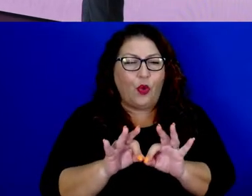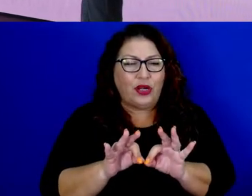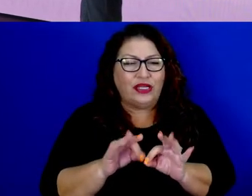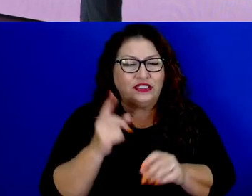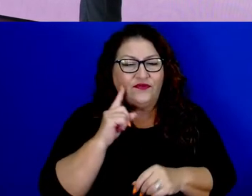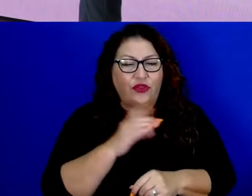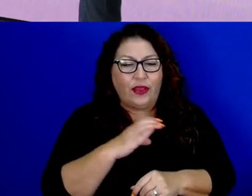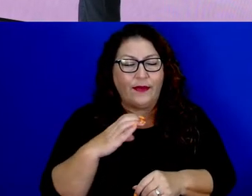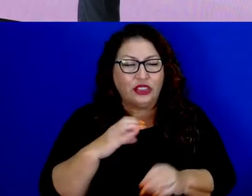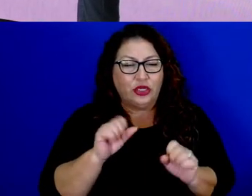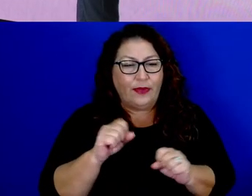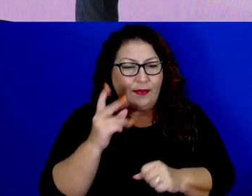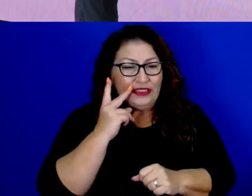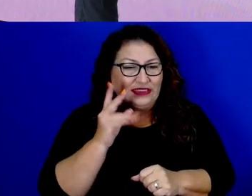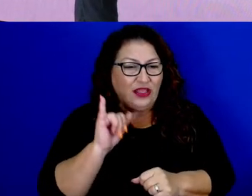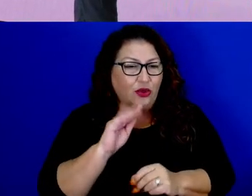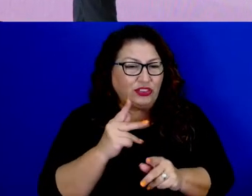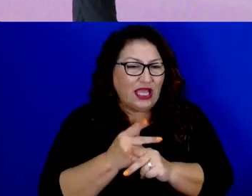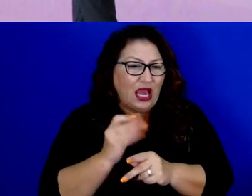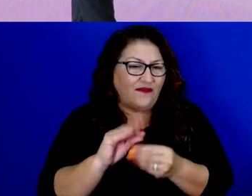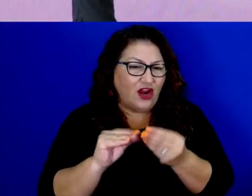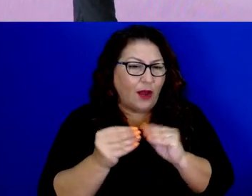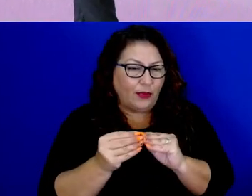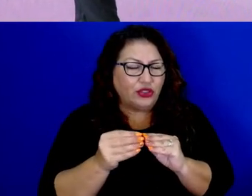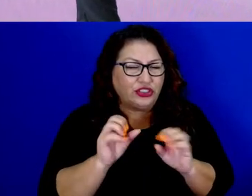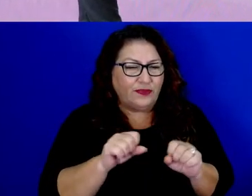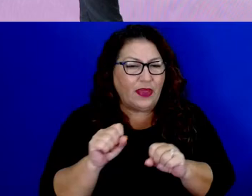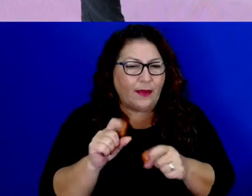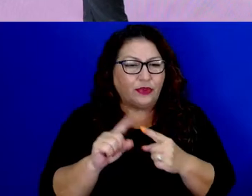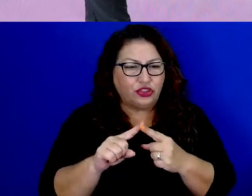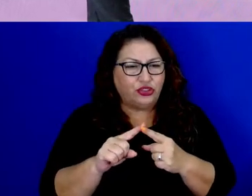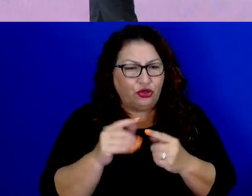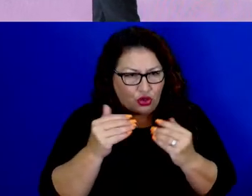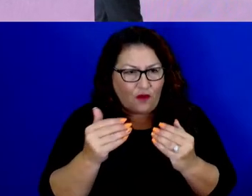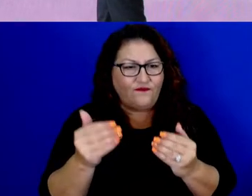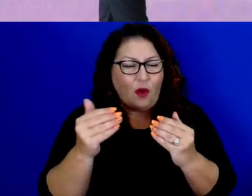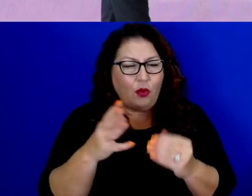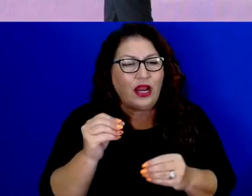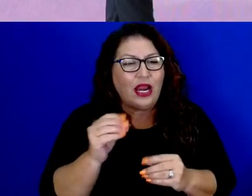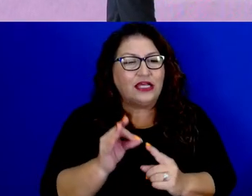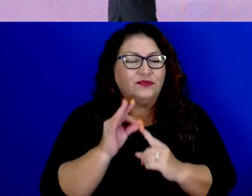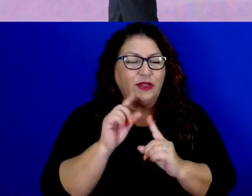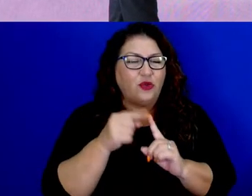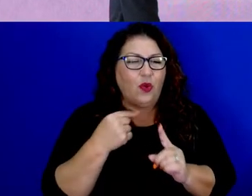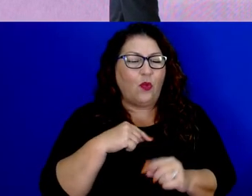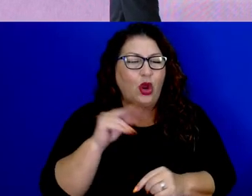kind of numbers in order to go forward, especially when we're looking at the recovery.